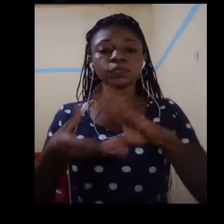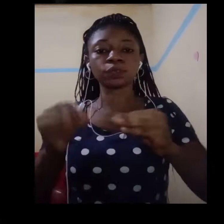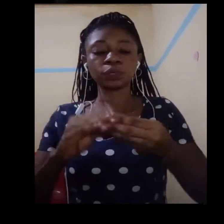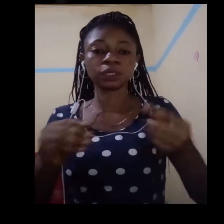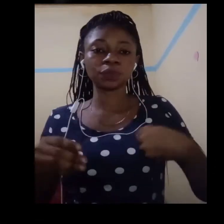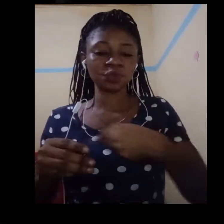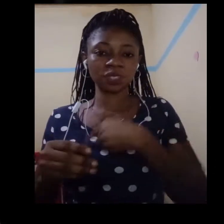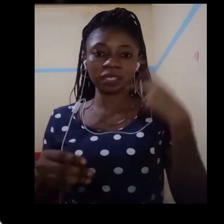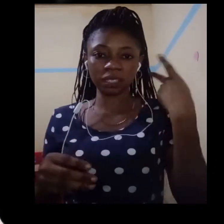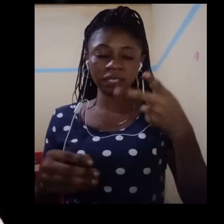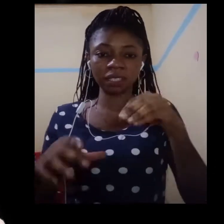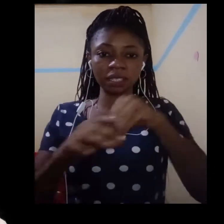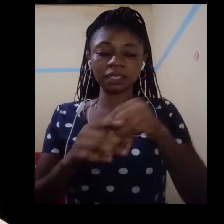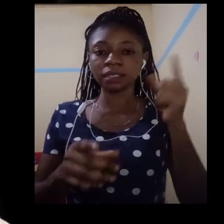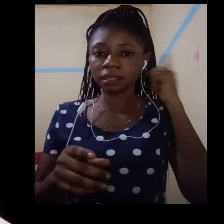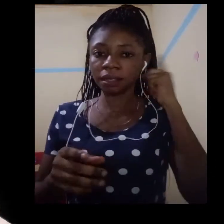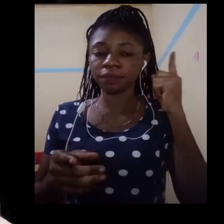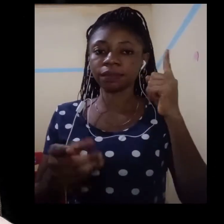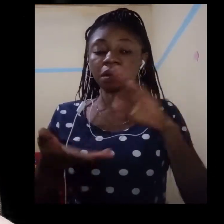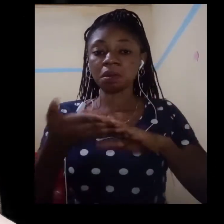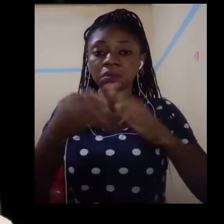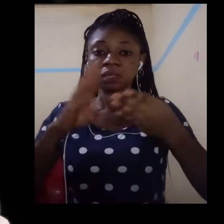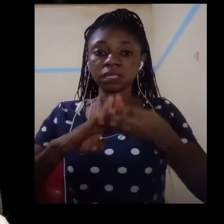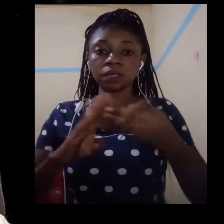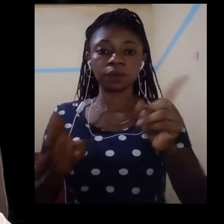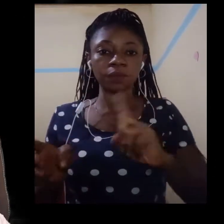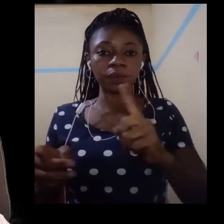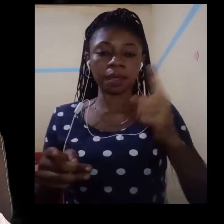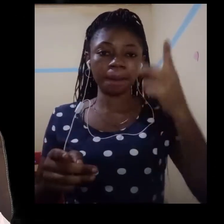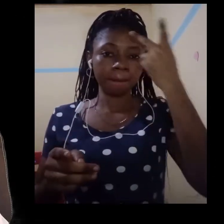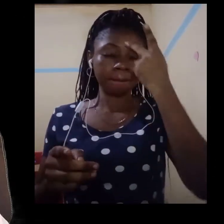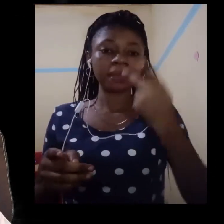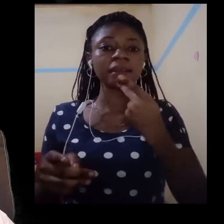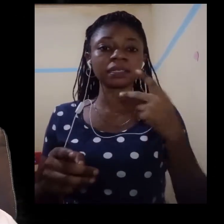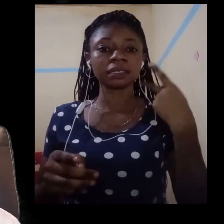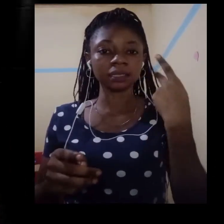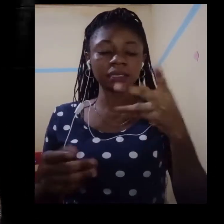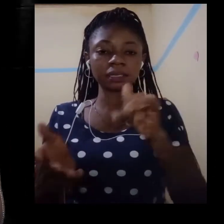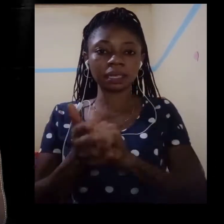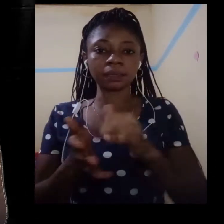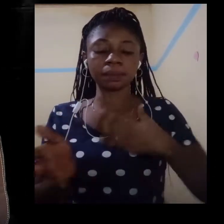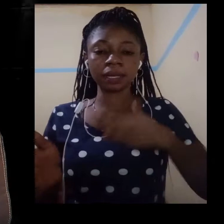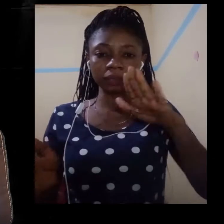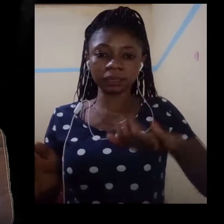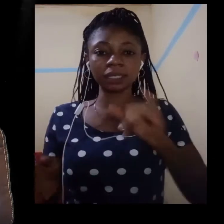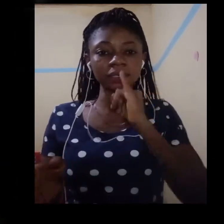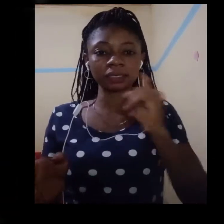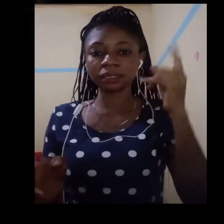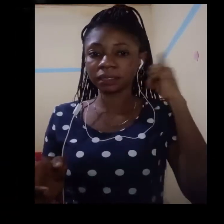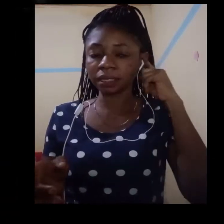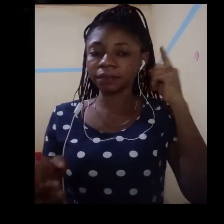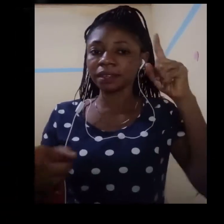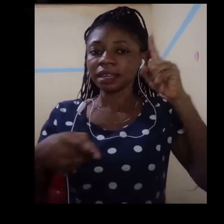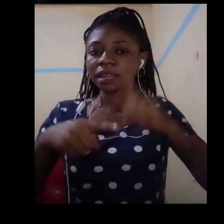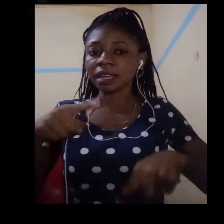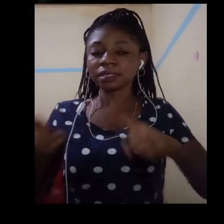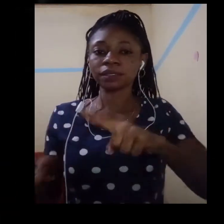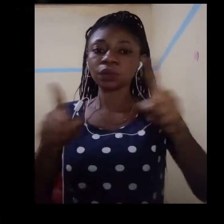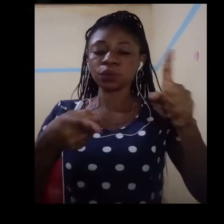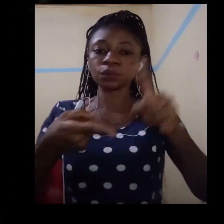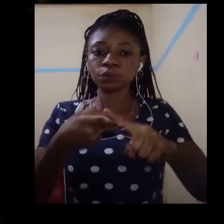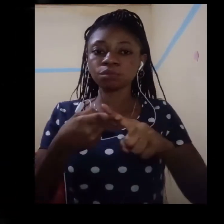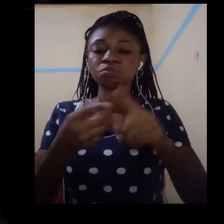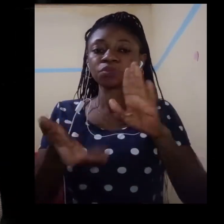where parents feel that my child is deaf, not gonna be able to go to school anymore. So today we